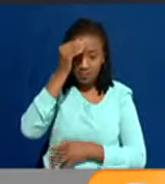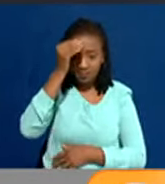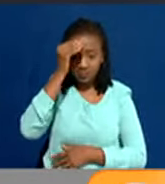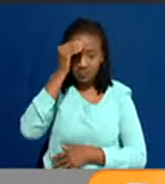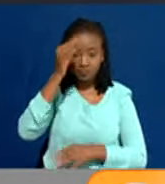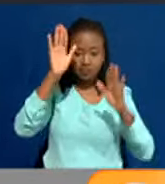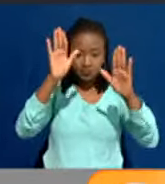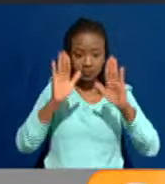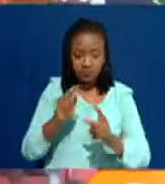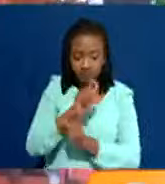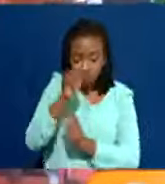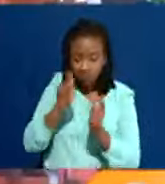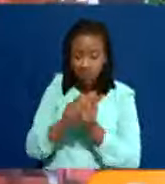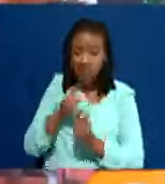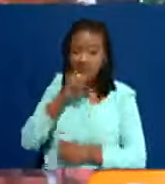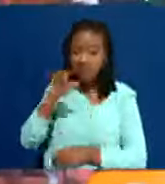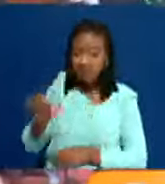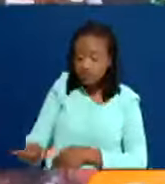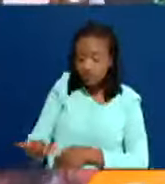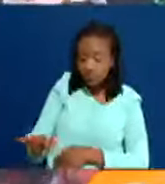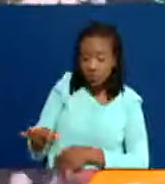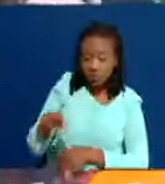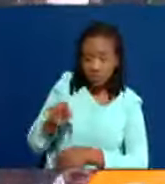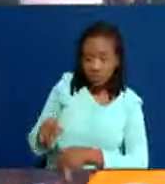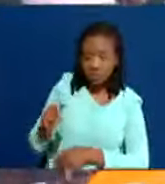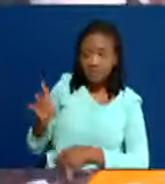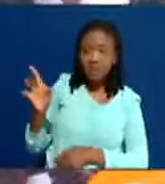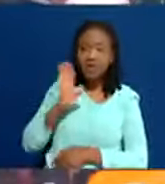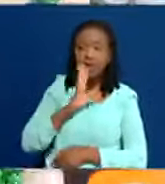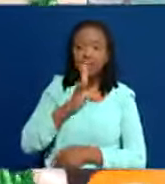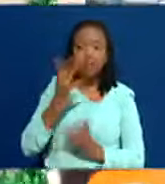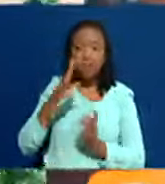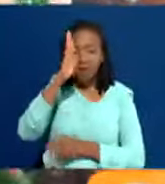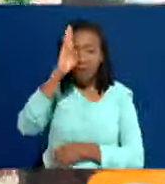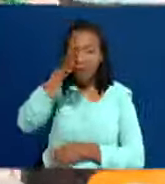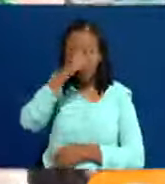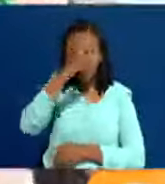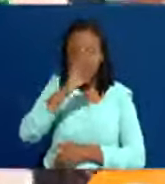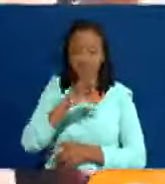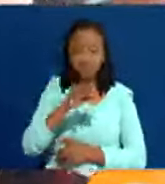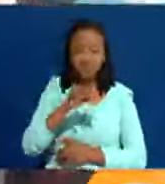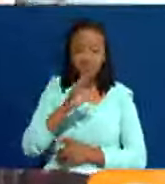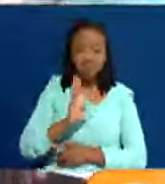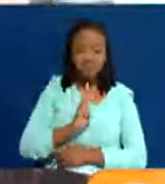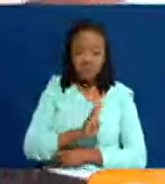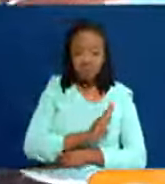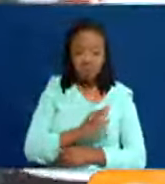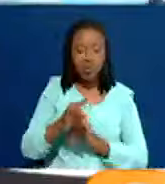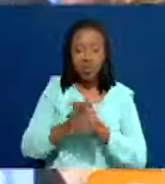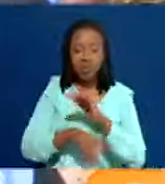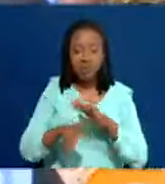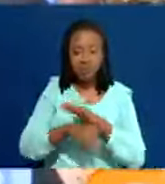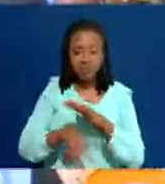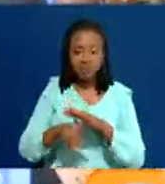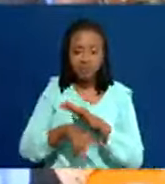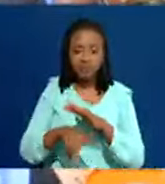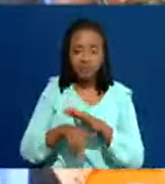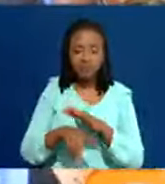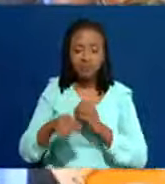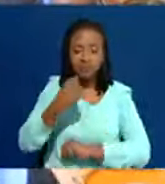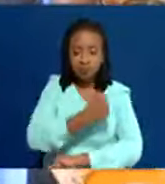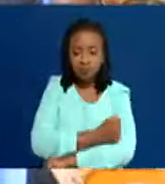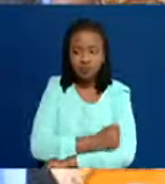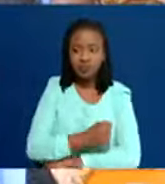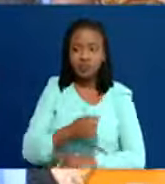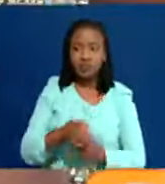of the boy child. Speaking at a prayer day at Bungoma District Education Board Mixed Primary School, Wetangula